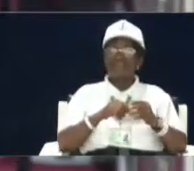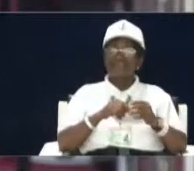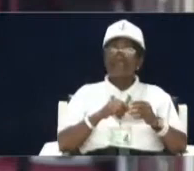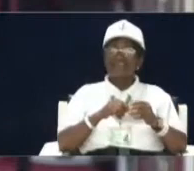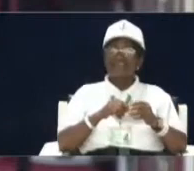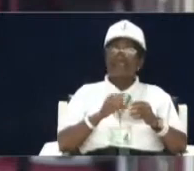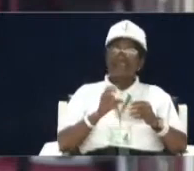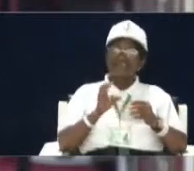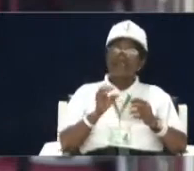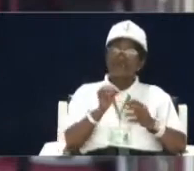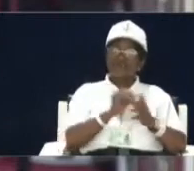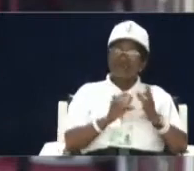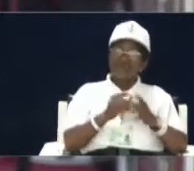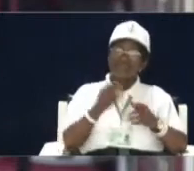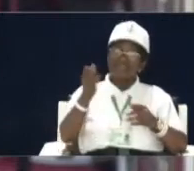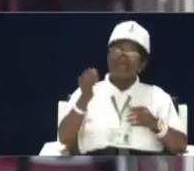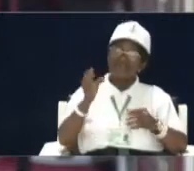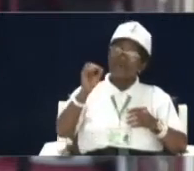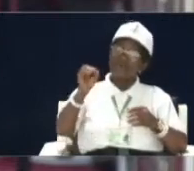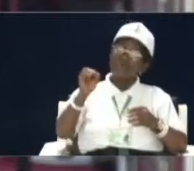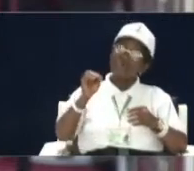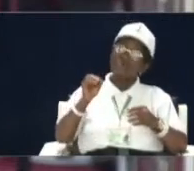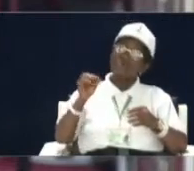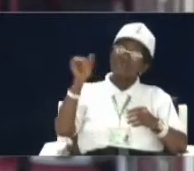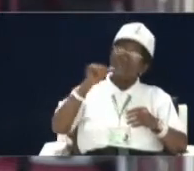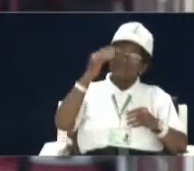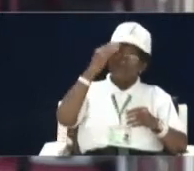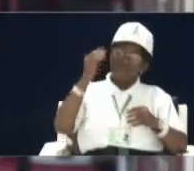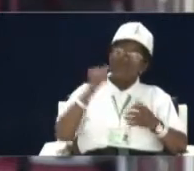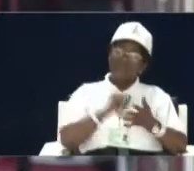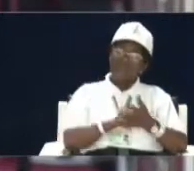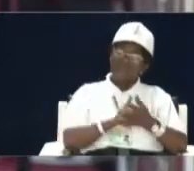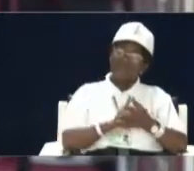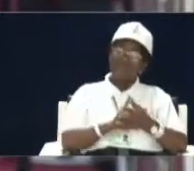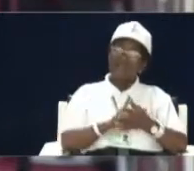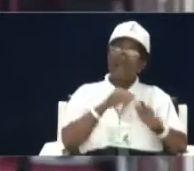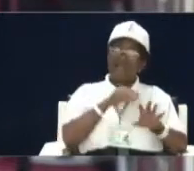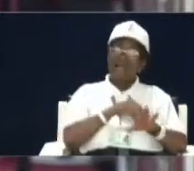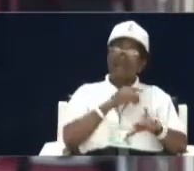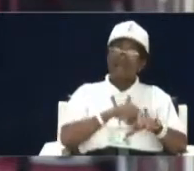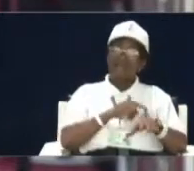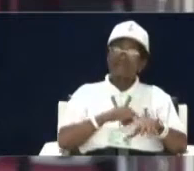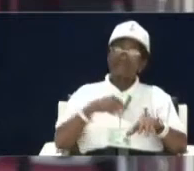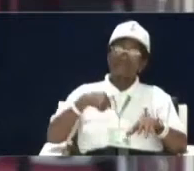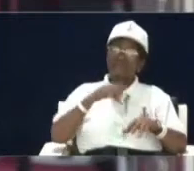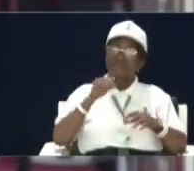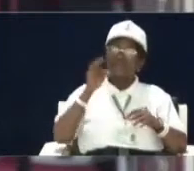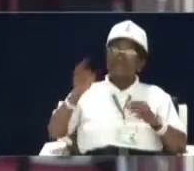And they know that occasionally we preachers, we forget time.